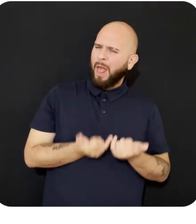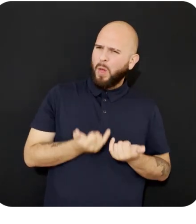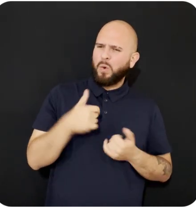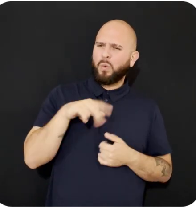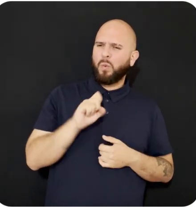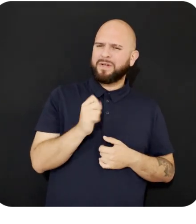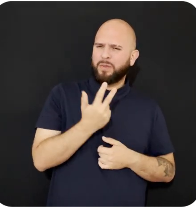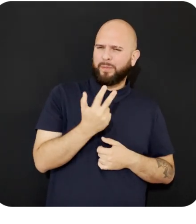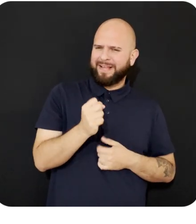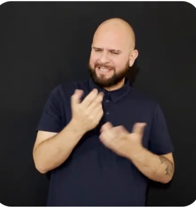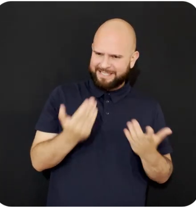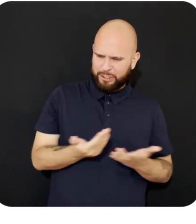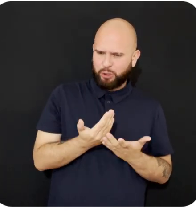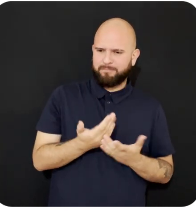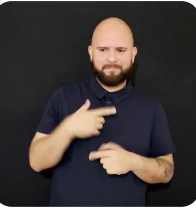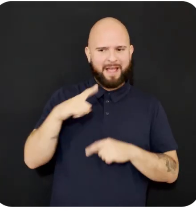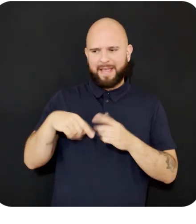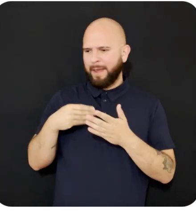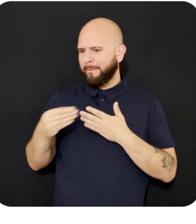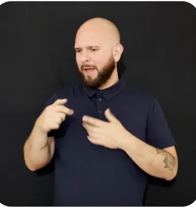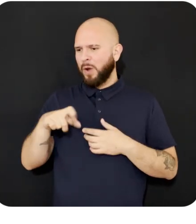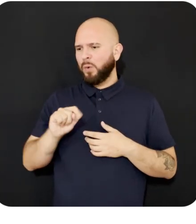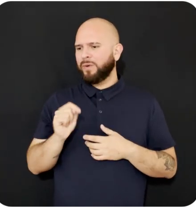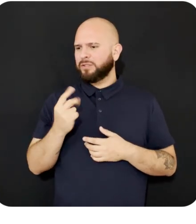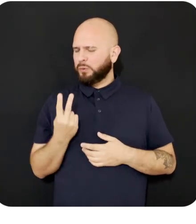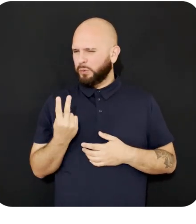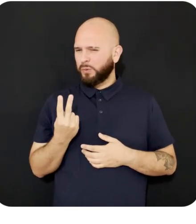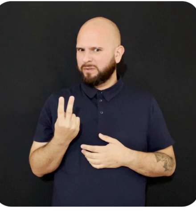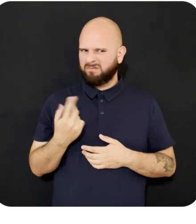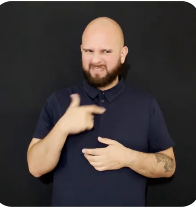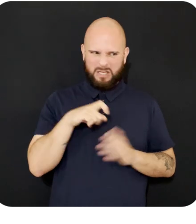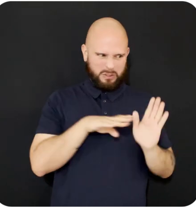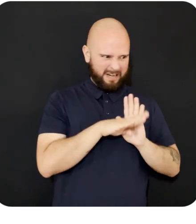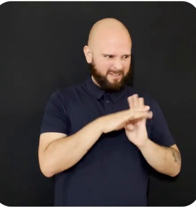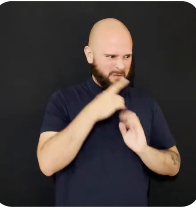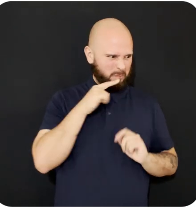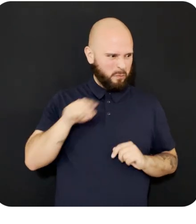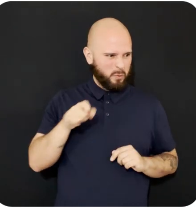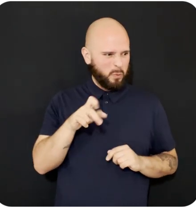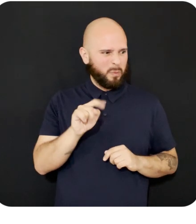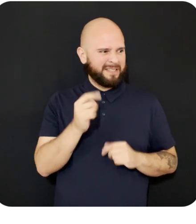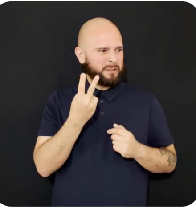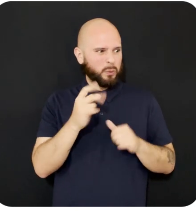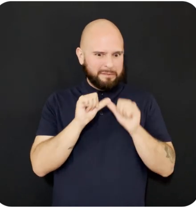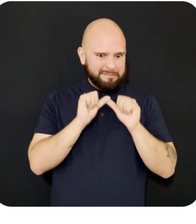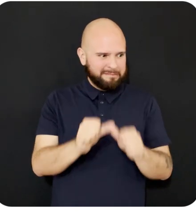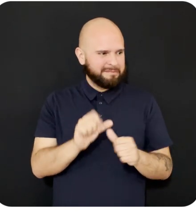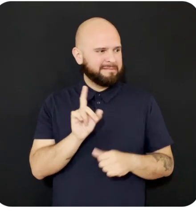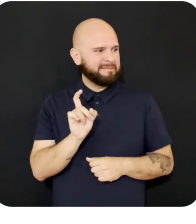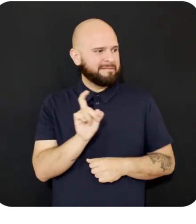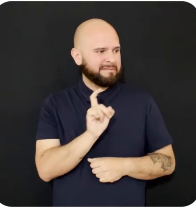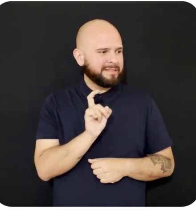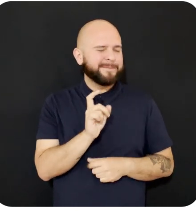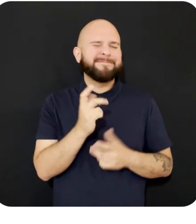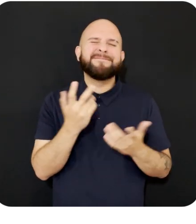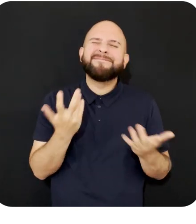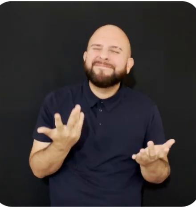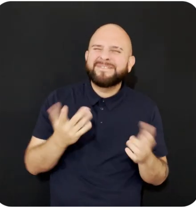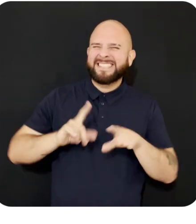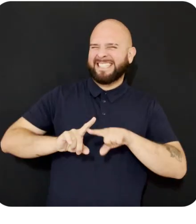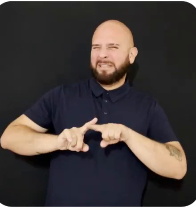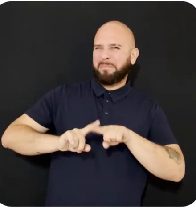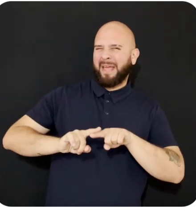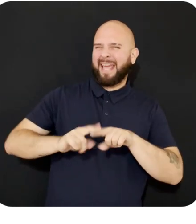is here, and I can't buy a Quest 2 anymore, should I still be developing for Quest 2? The answer is, it